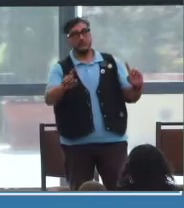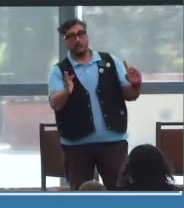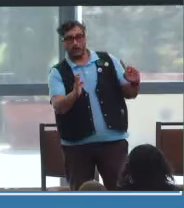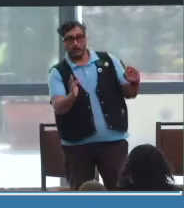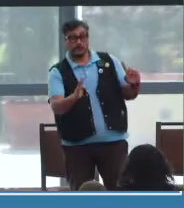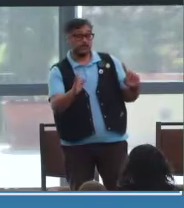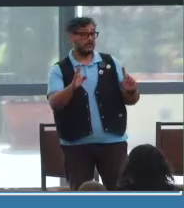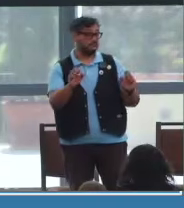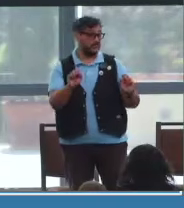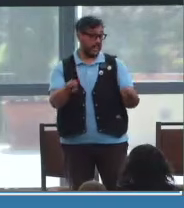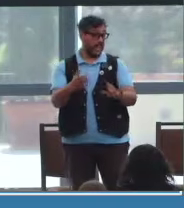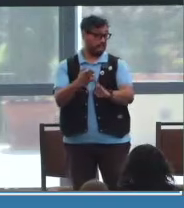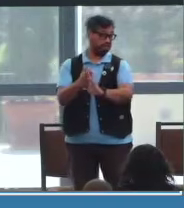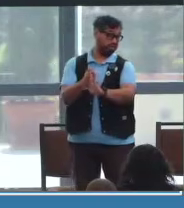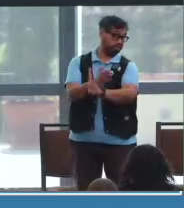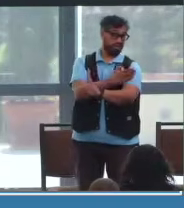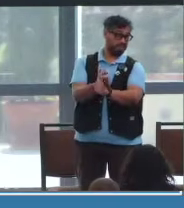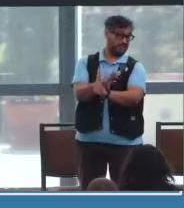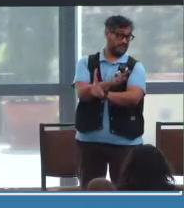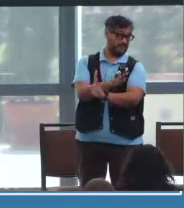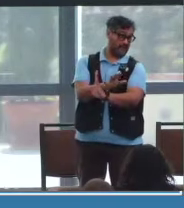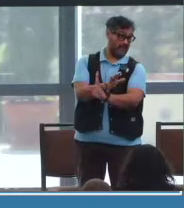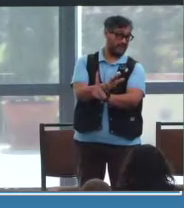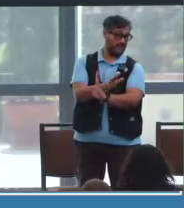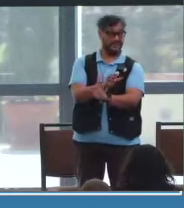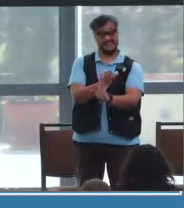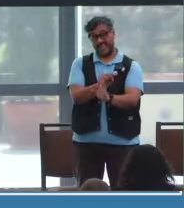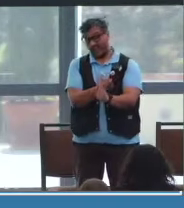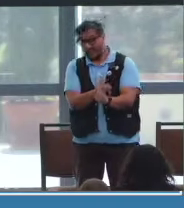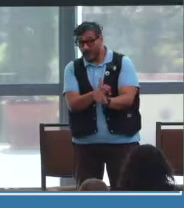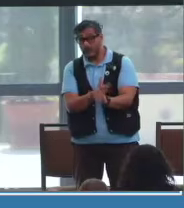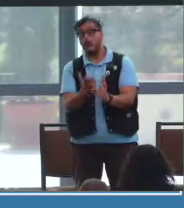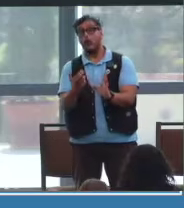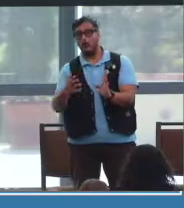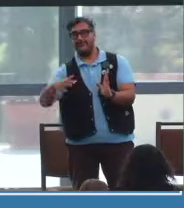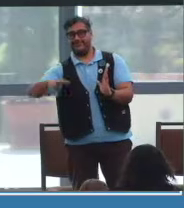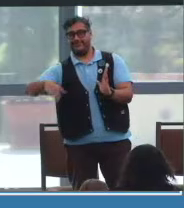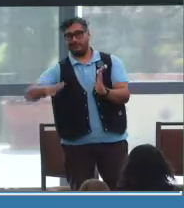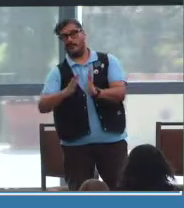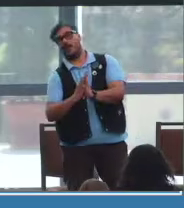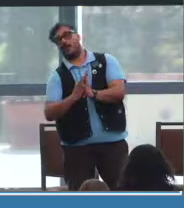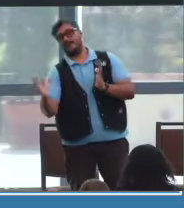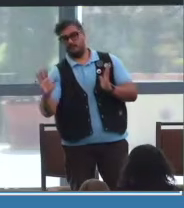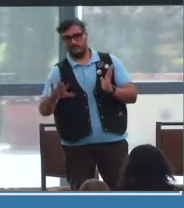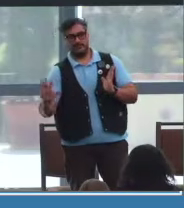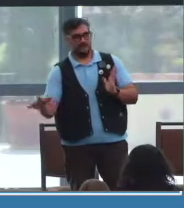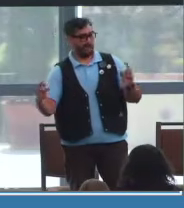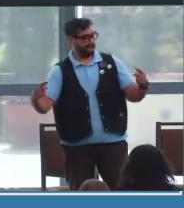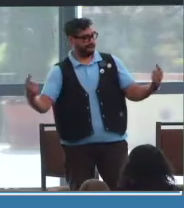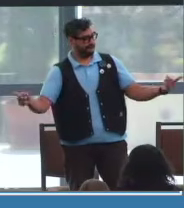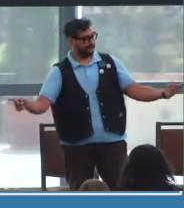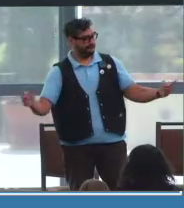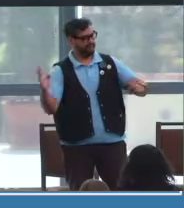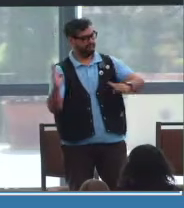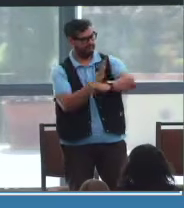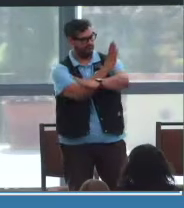premature menopause before you're 45, or late menopause even after the age of 55. Now, remember,